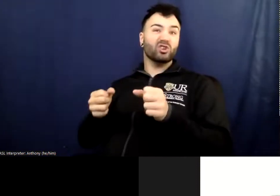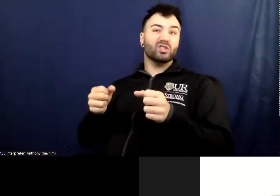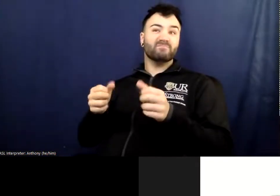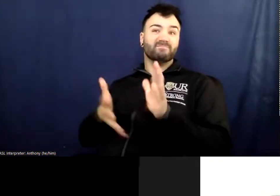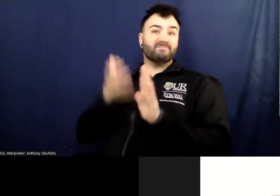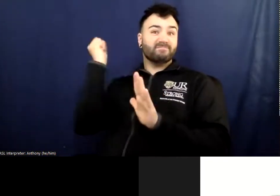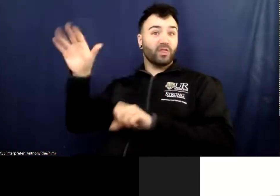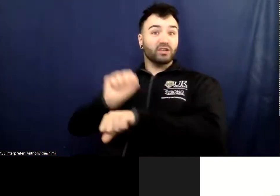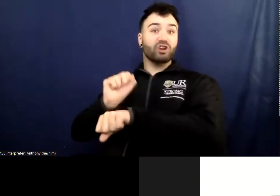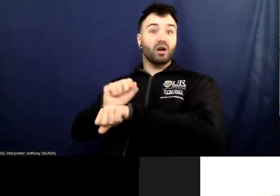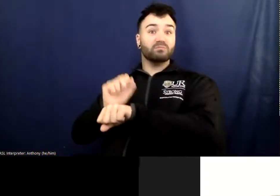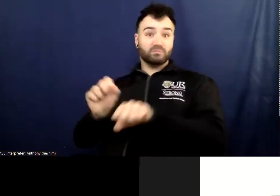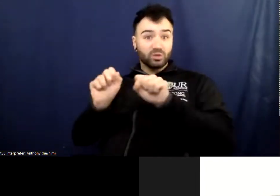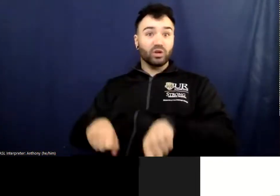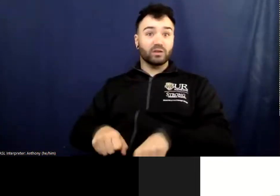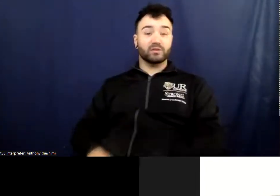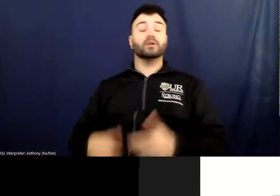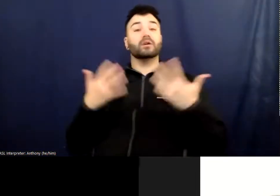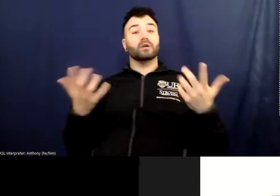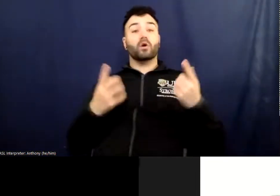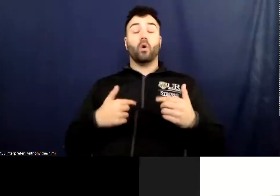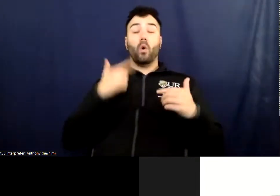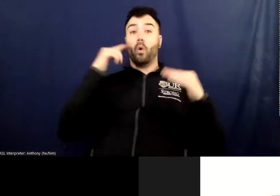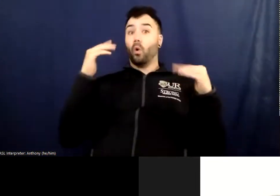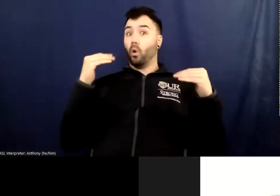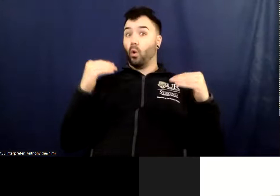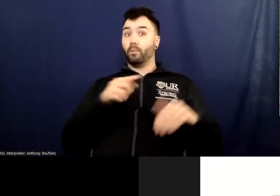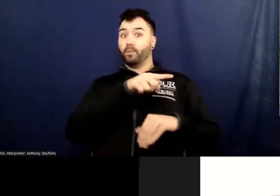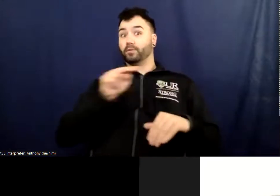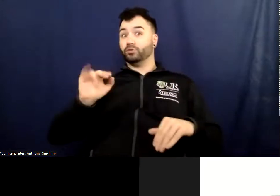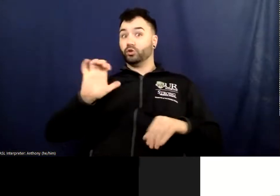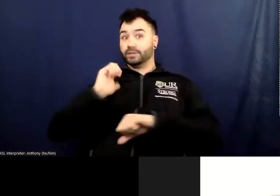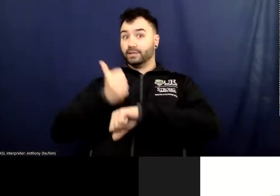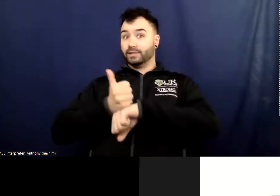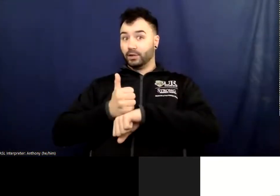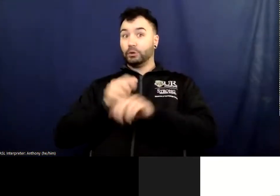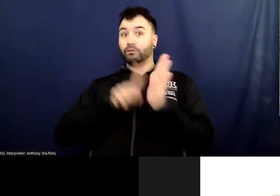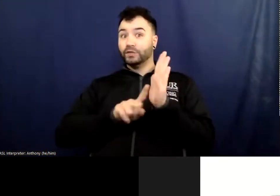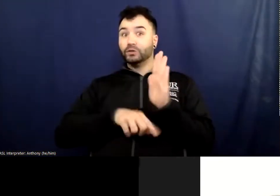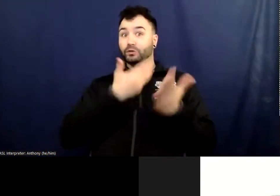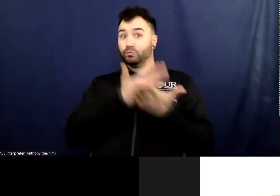research that we get out of New York City and those two centers will help open it up for other people.